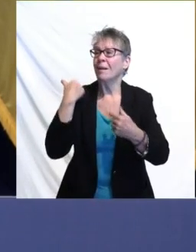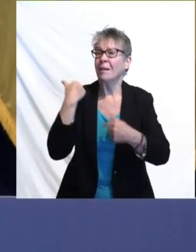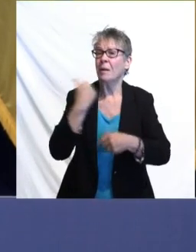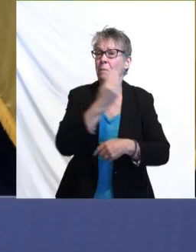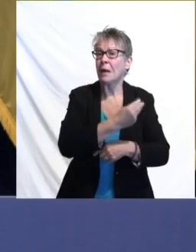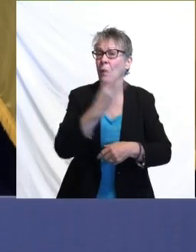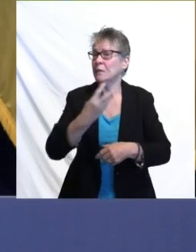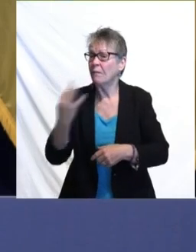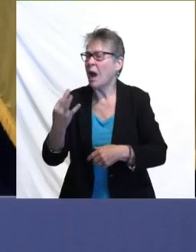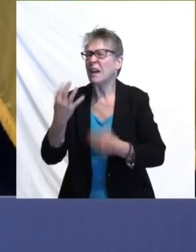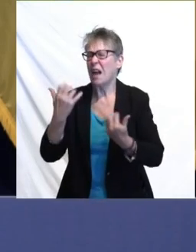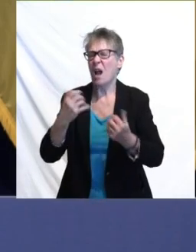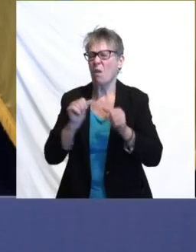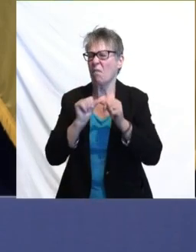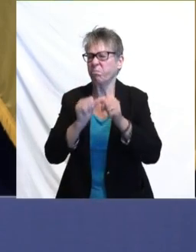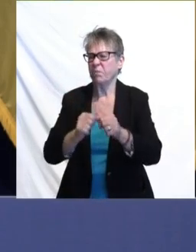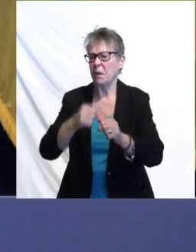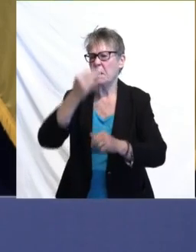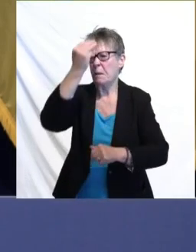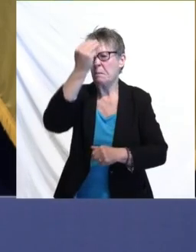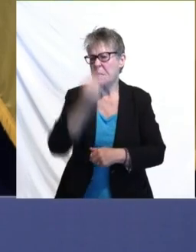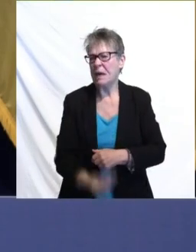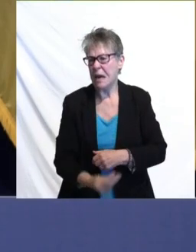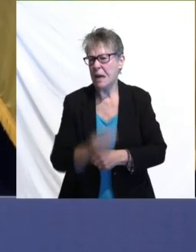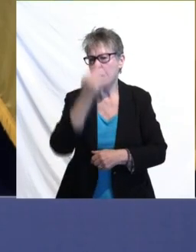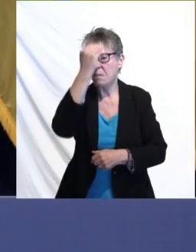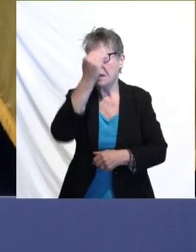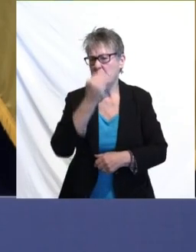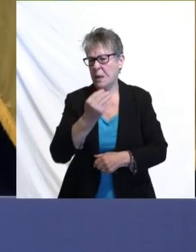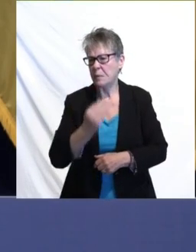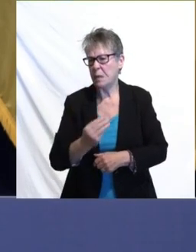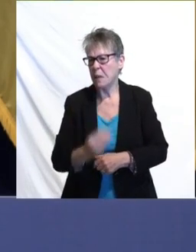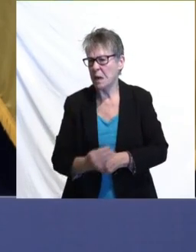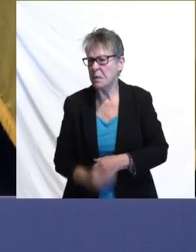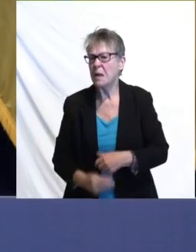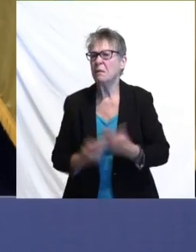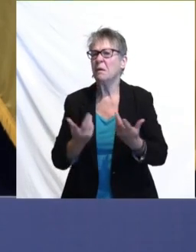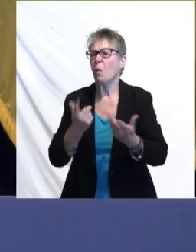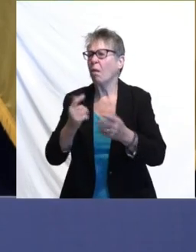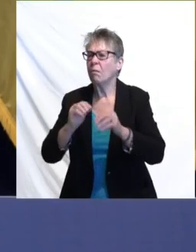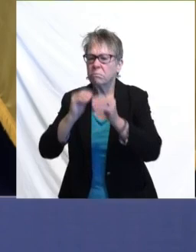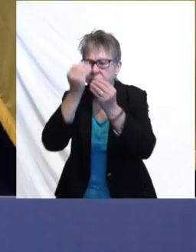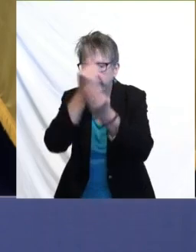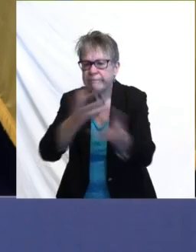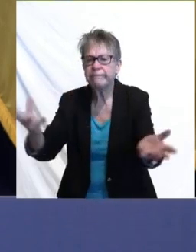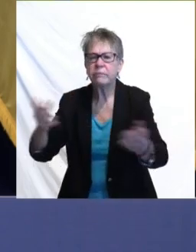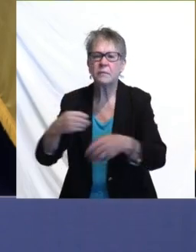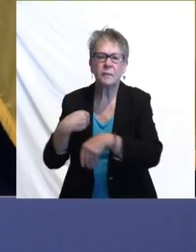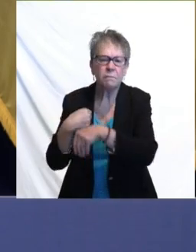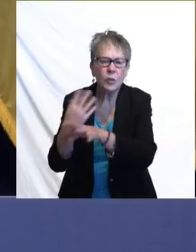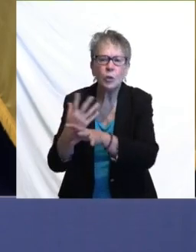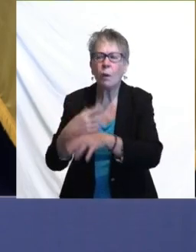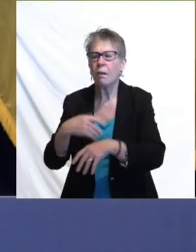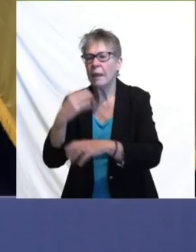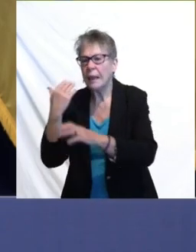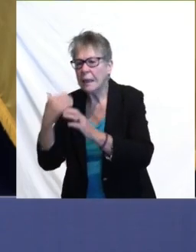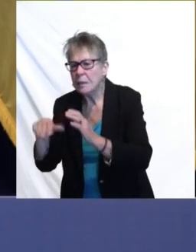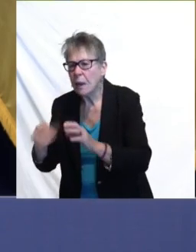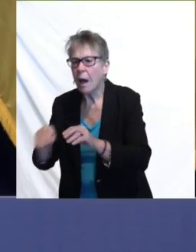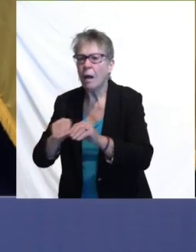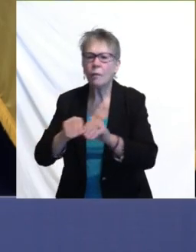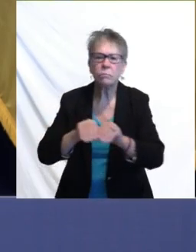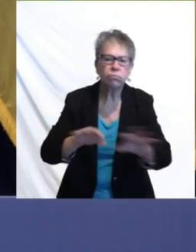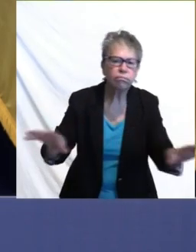we may, we'll get you some either through another event or through virtual communication. Joey, sorry. Good afternoon.